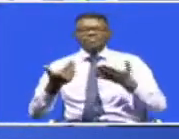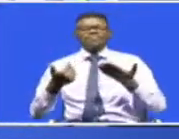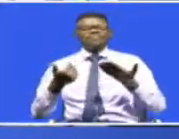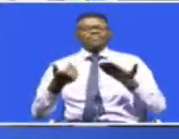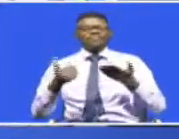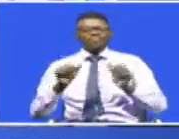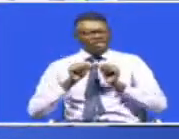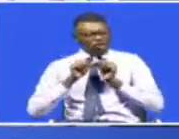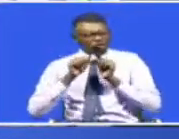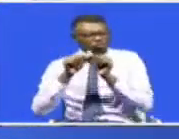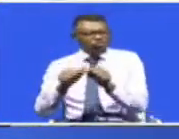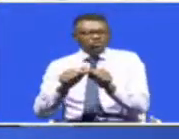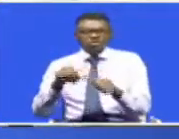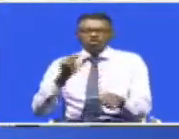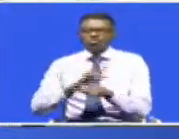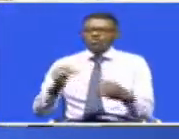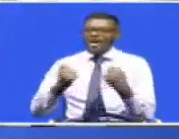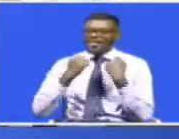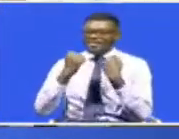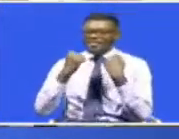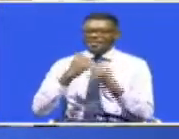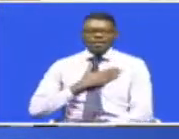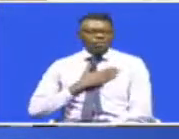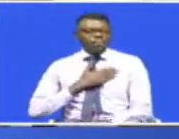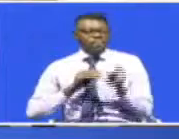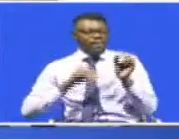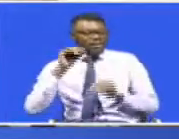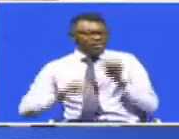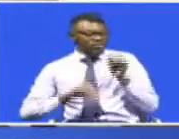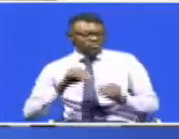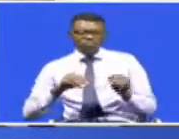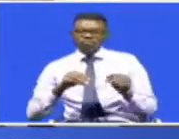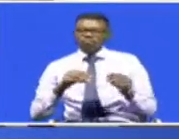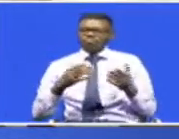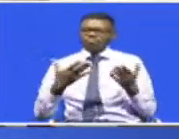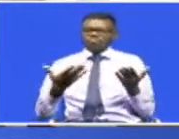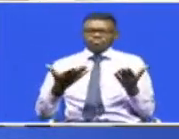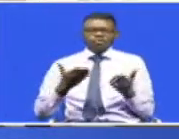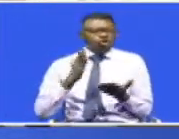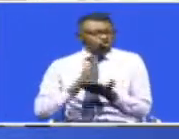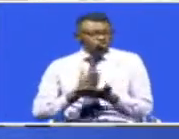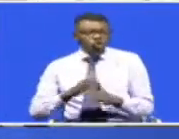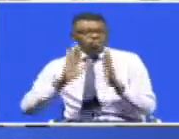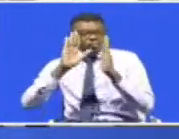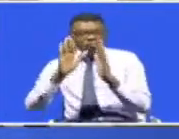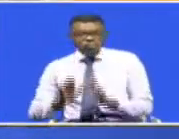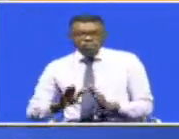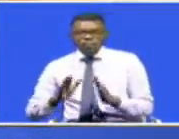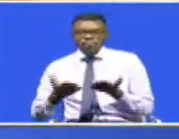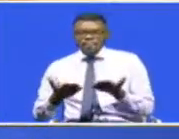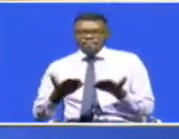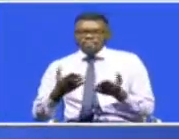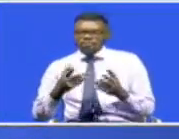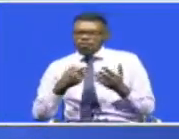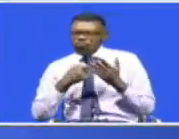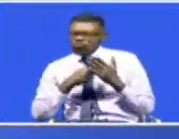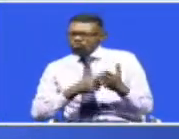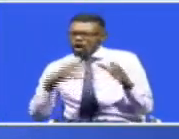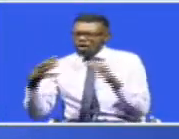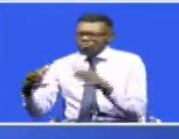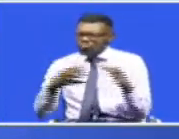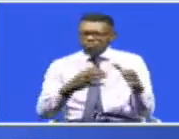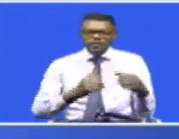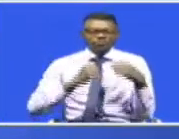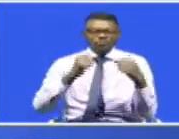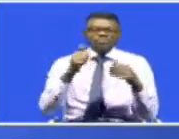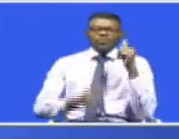expose our strength. This year's election has been touted as critical in testing party supremacy ahead